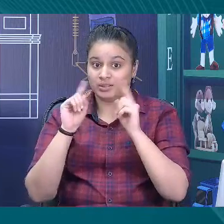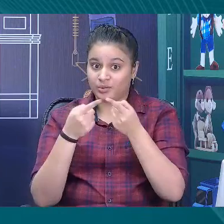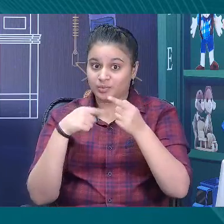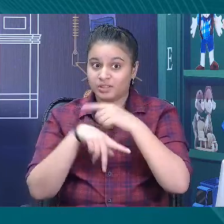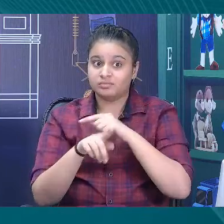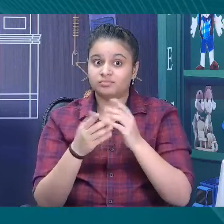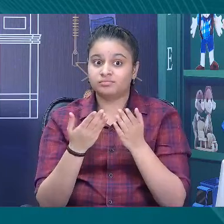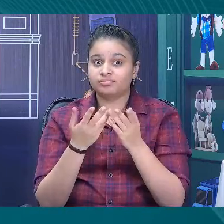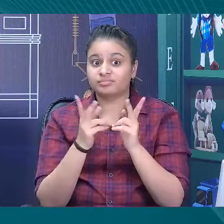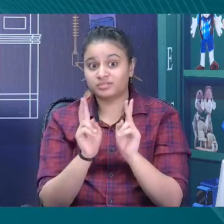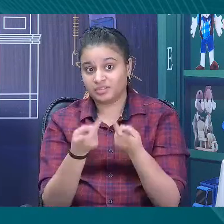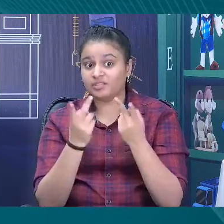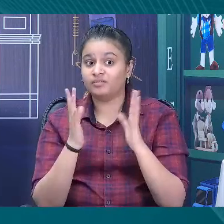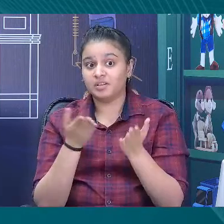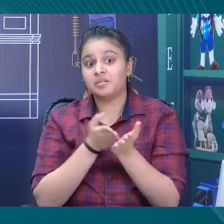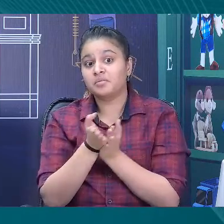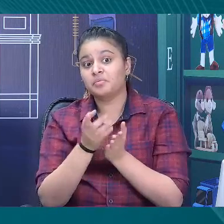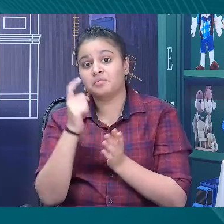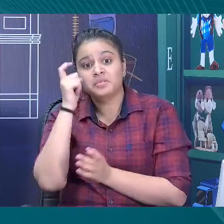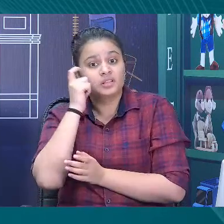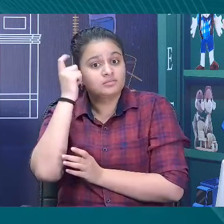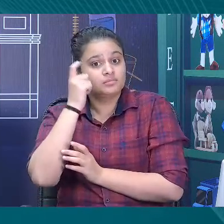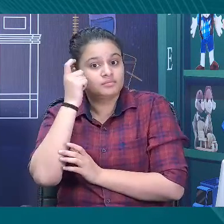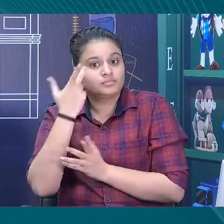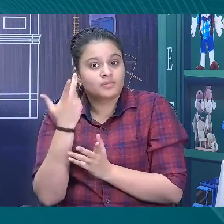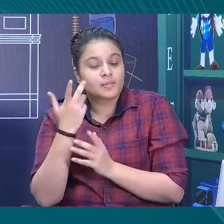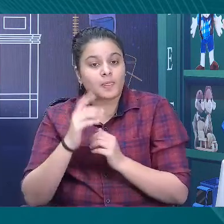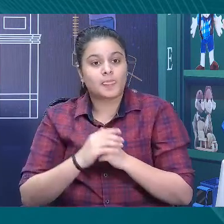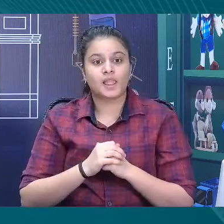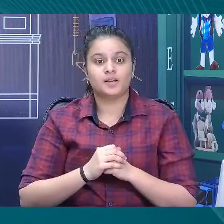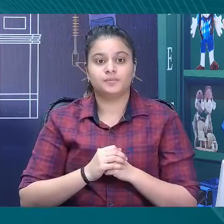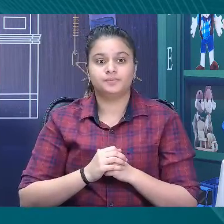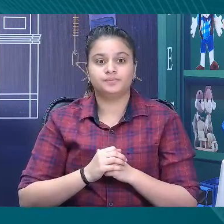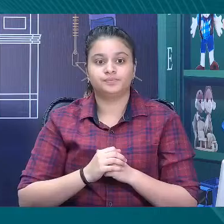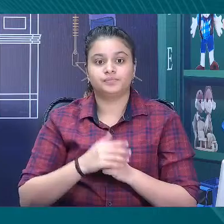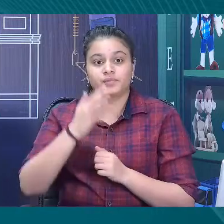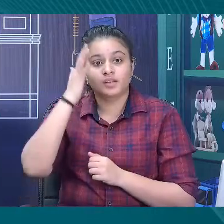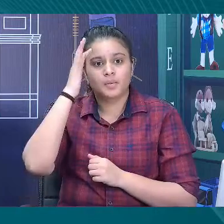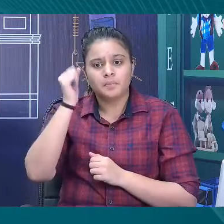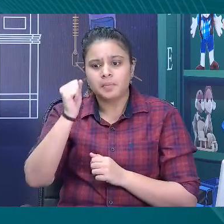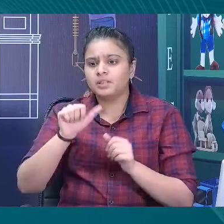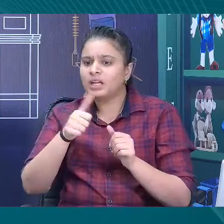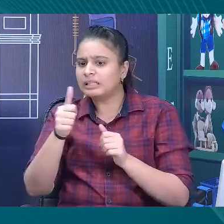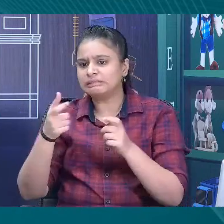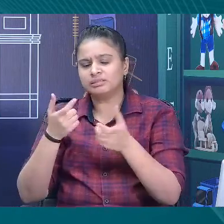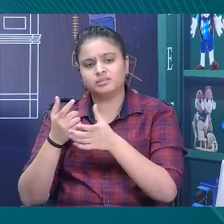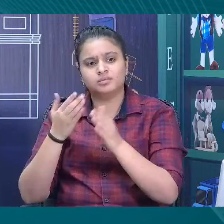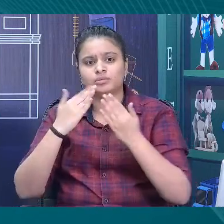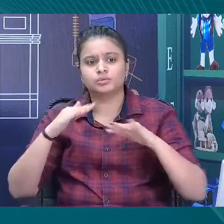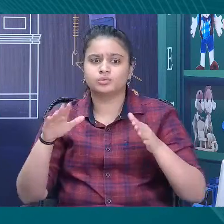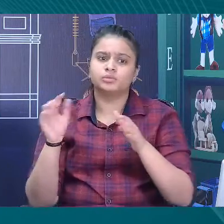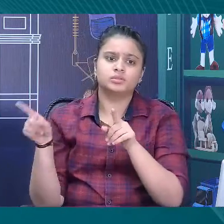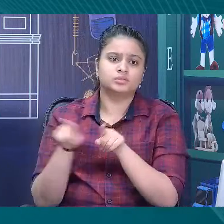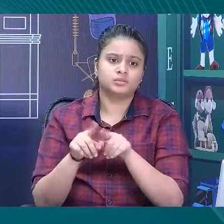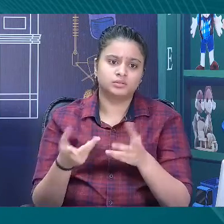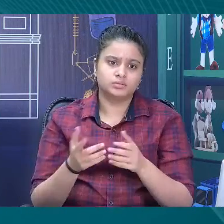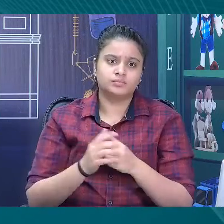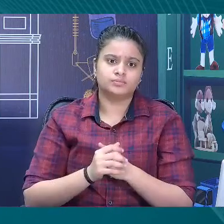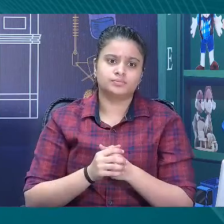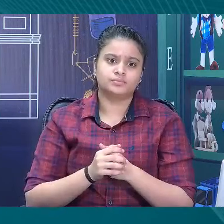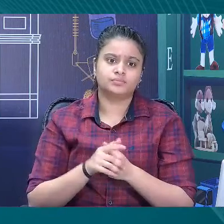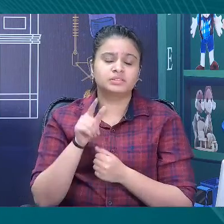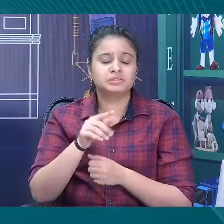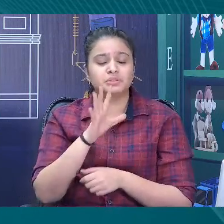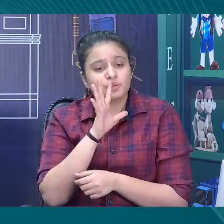and they become such great memory aids for other children as well. It's a pure joy. It's a